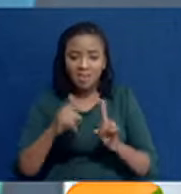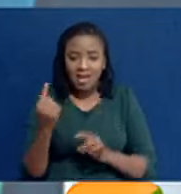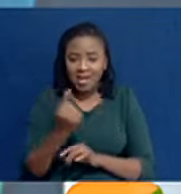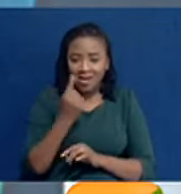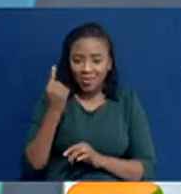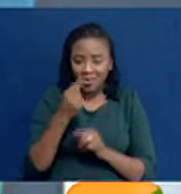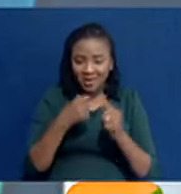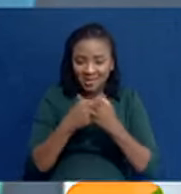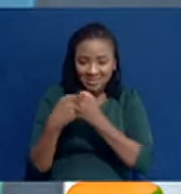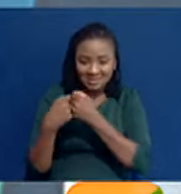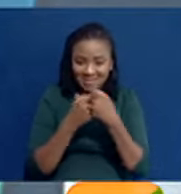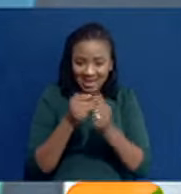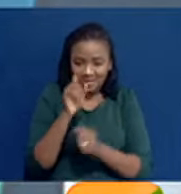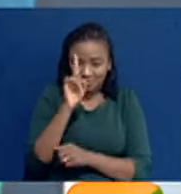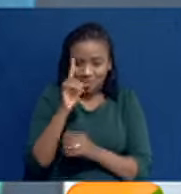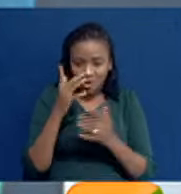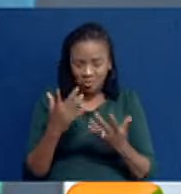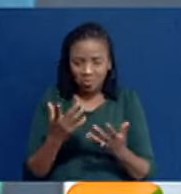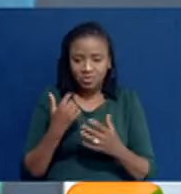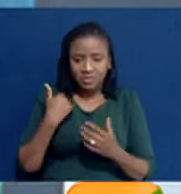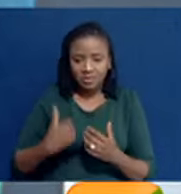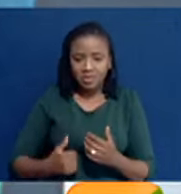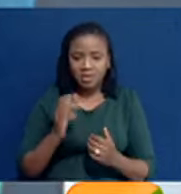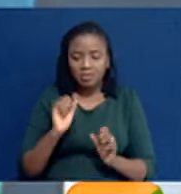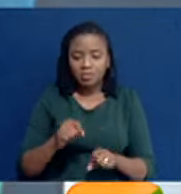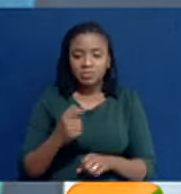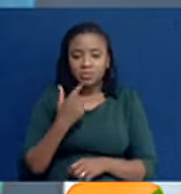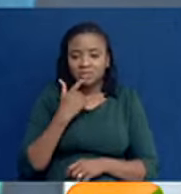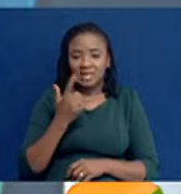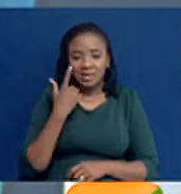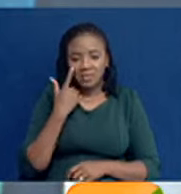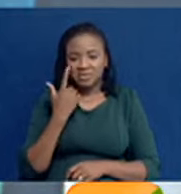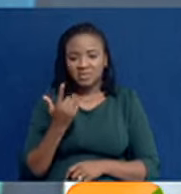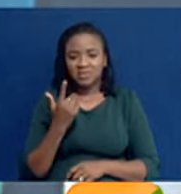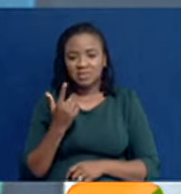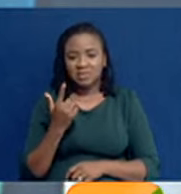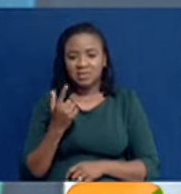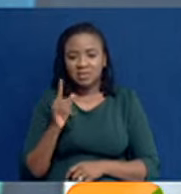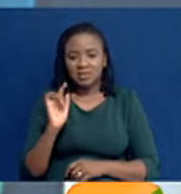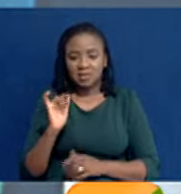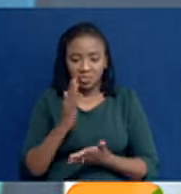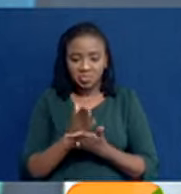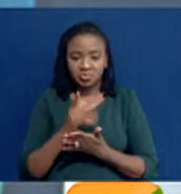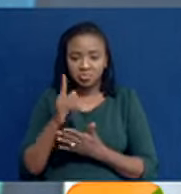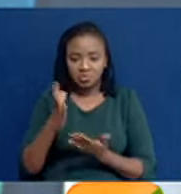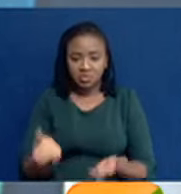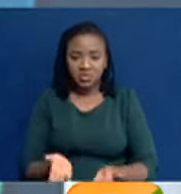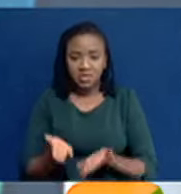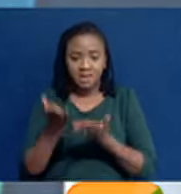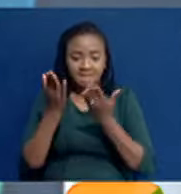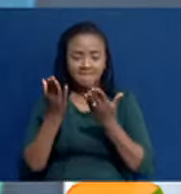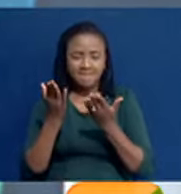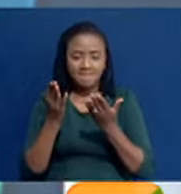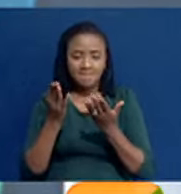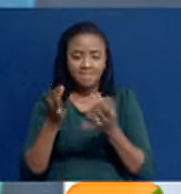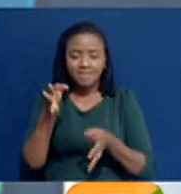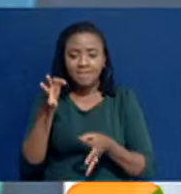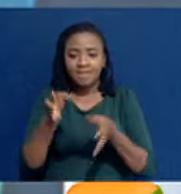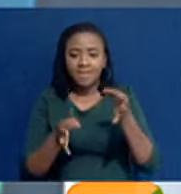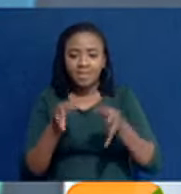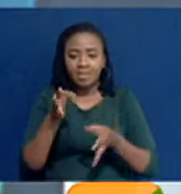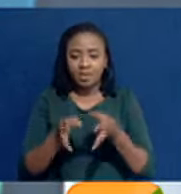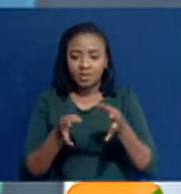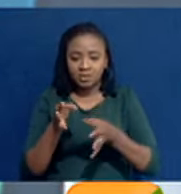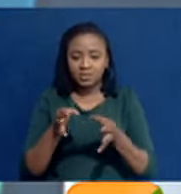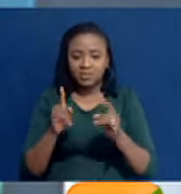of government, which I would say has done very well, is really the justice, the